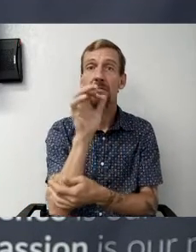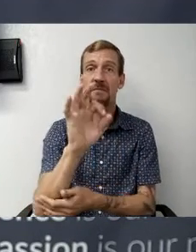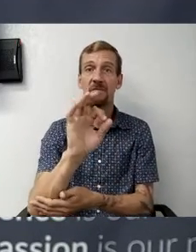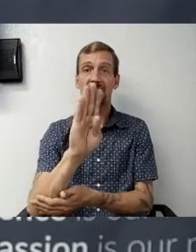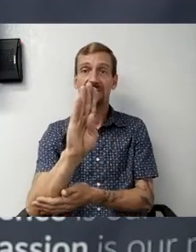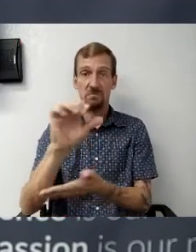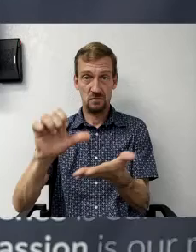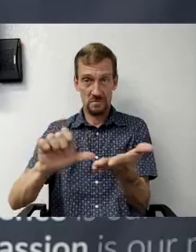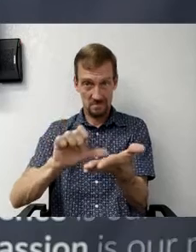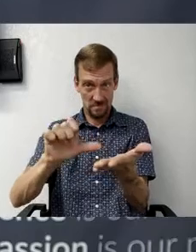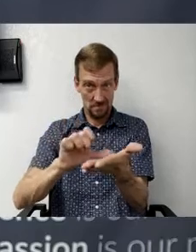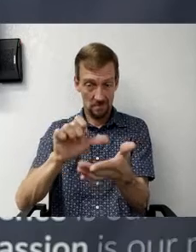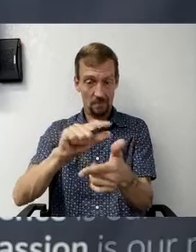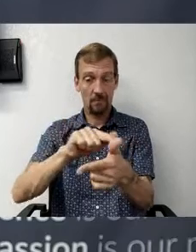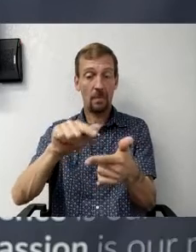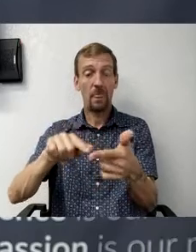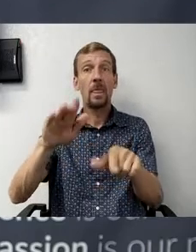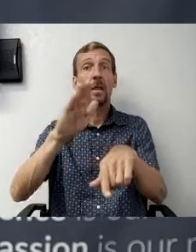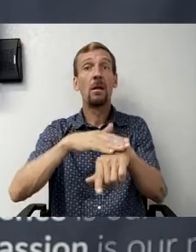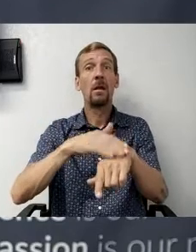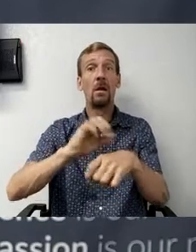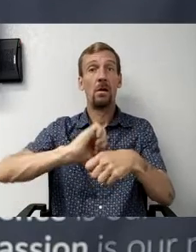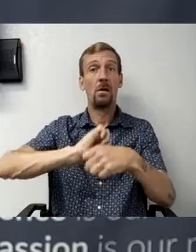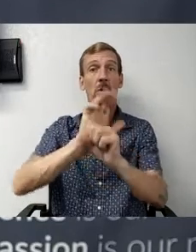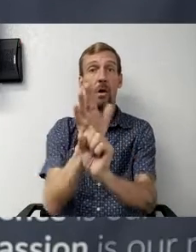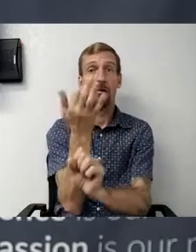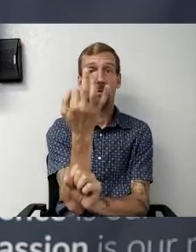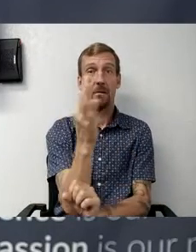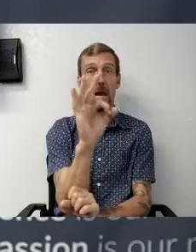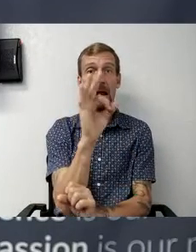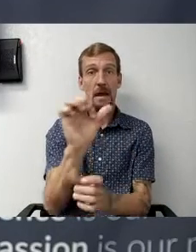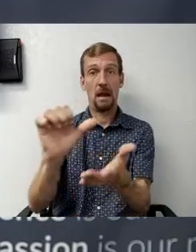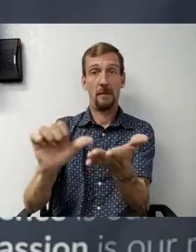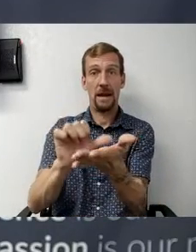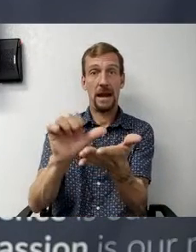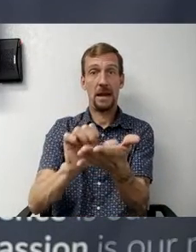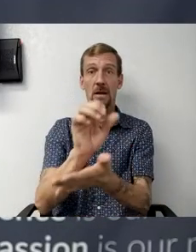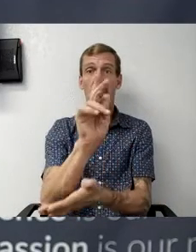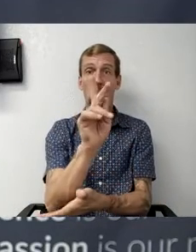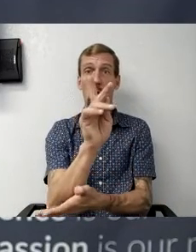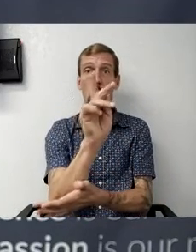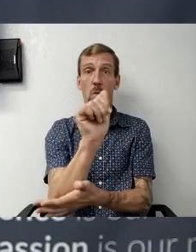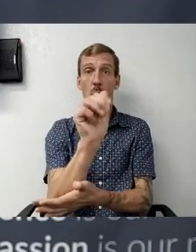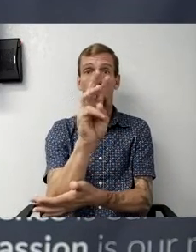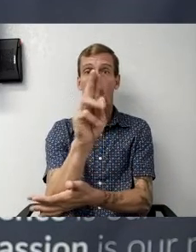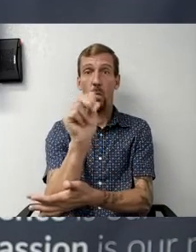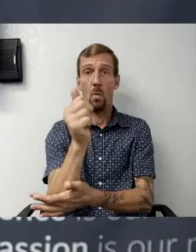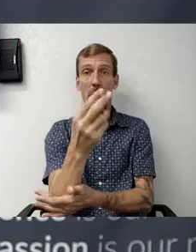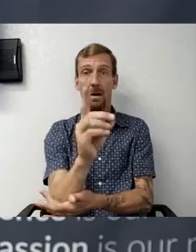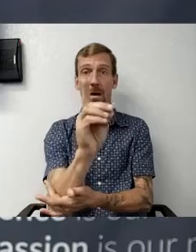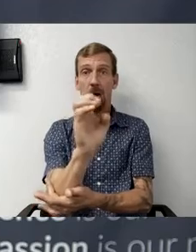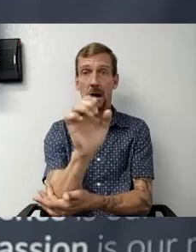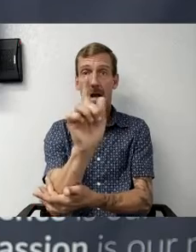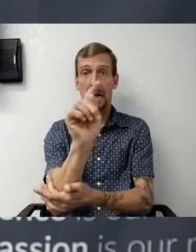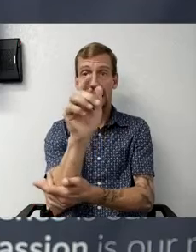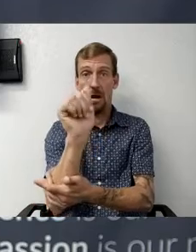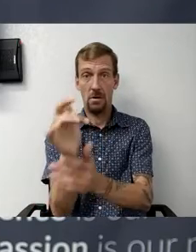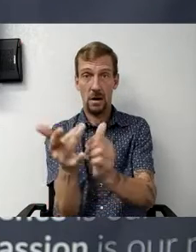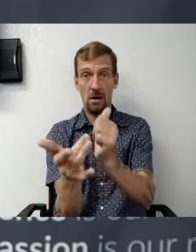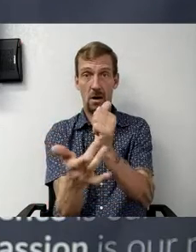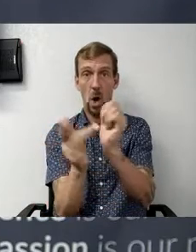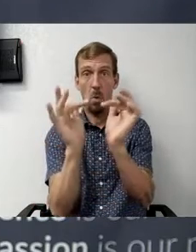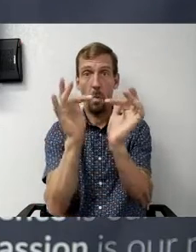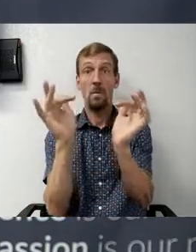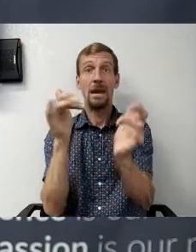page, and they will be on the COVID-19 page of Kaweah Delta. We break them up into individual questions,